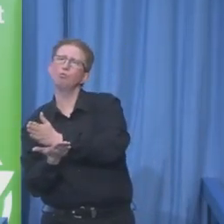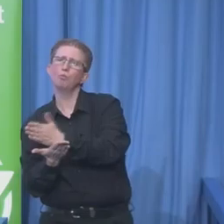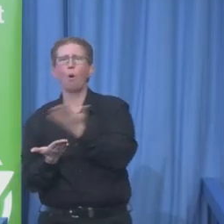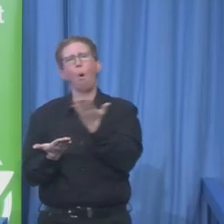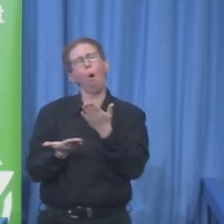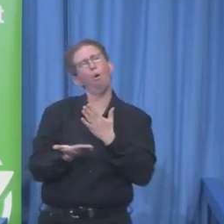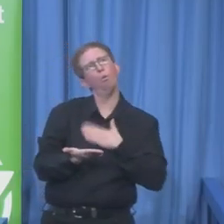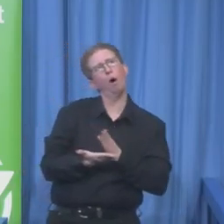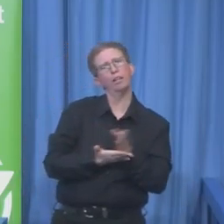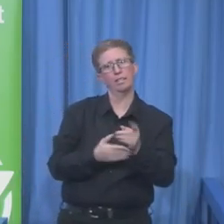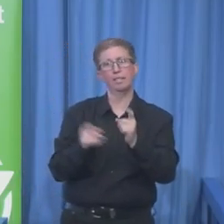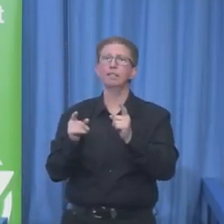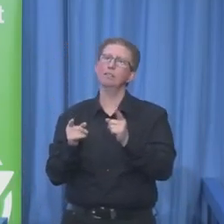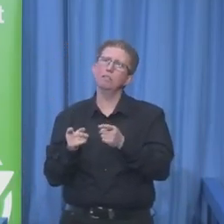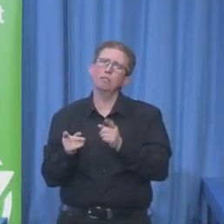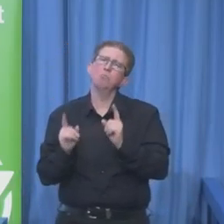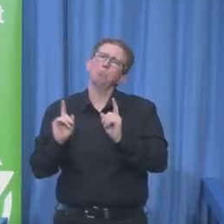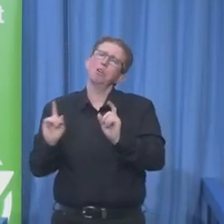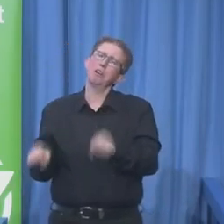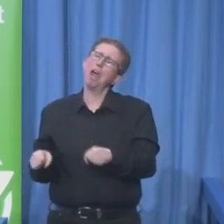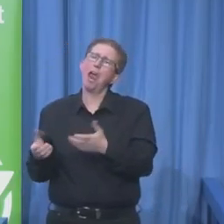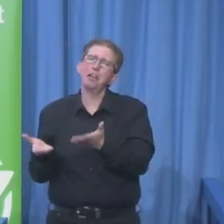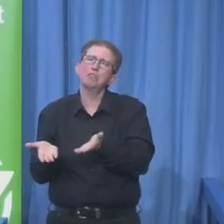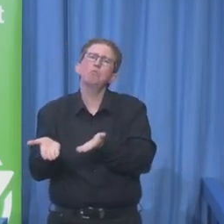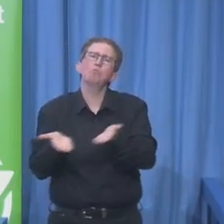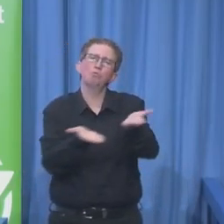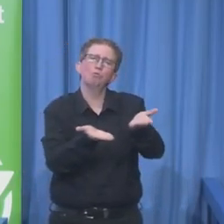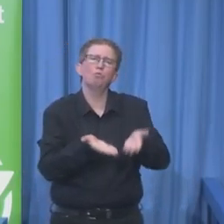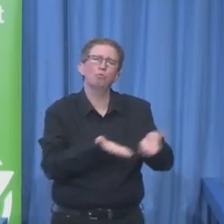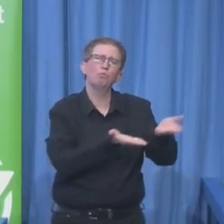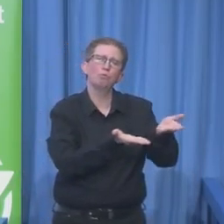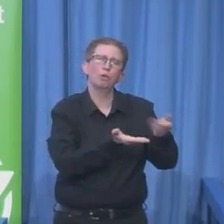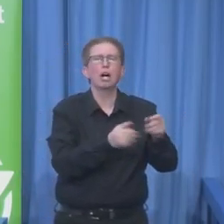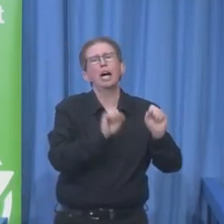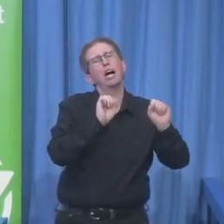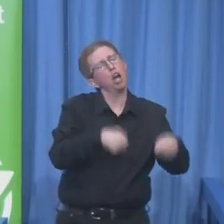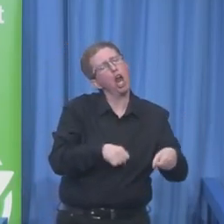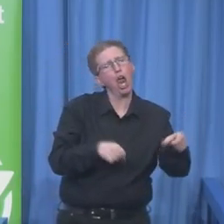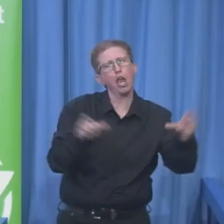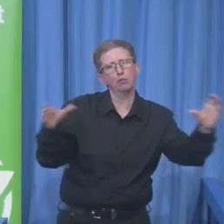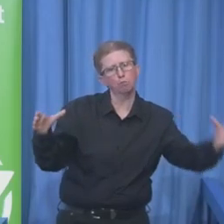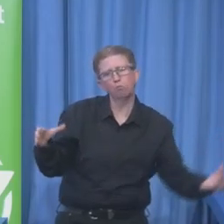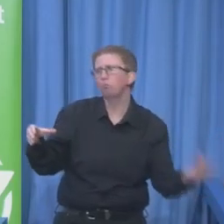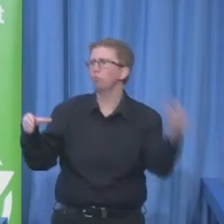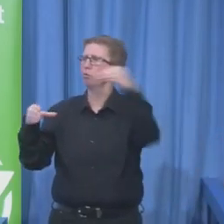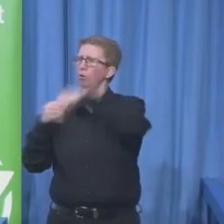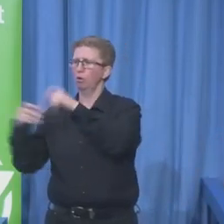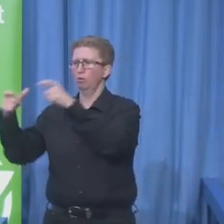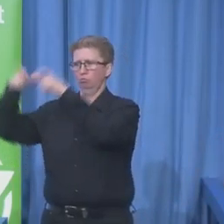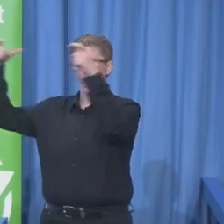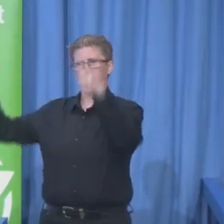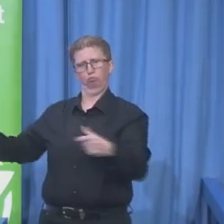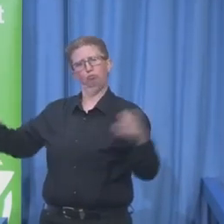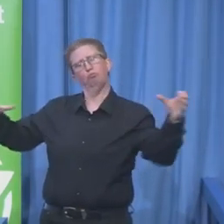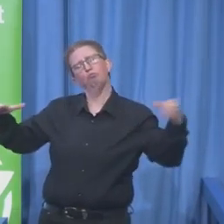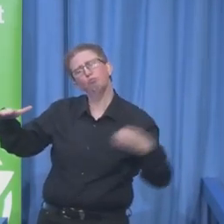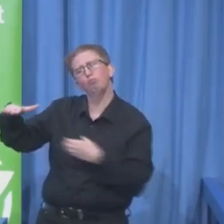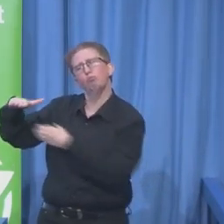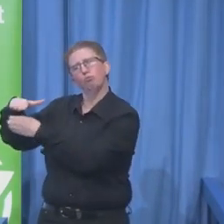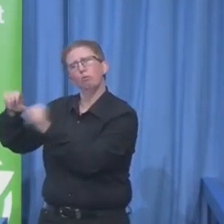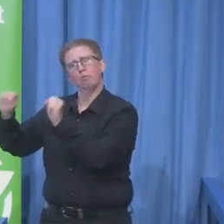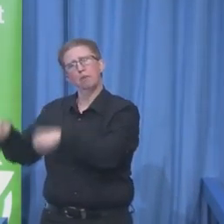discuss supported employment, we have to be very, very careful. My final example how we try to deal with